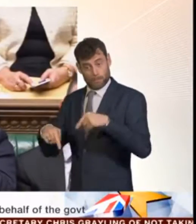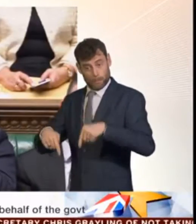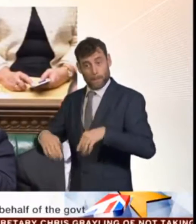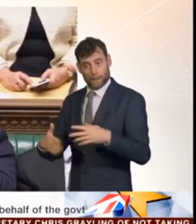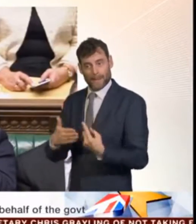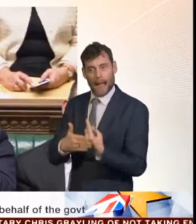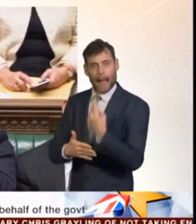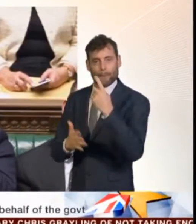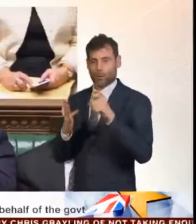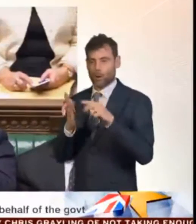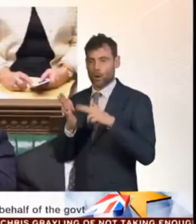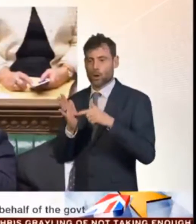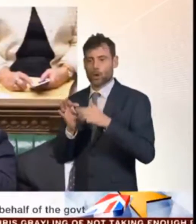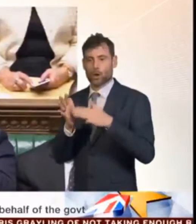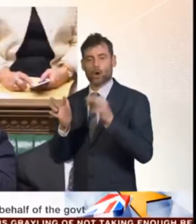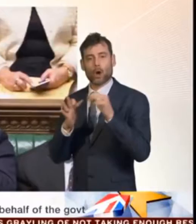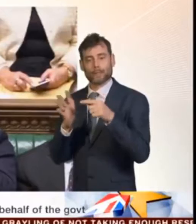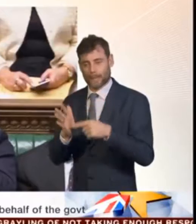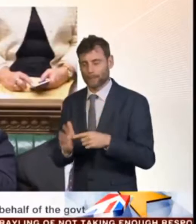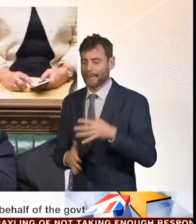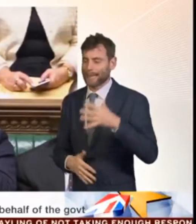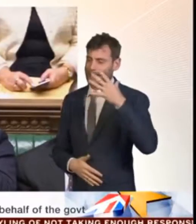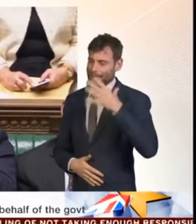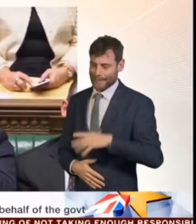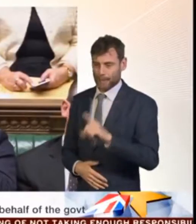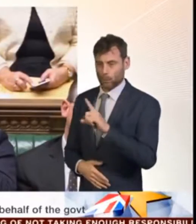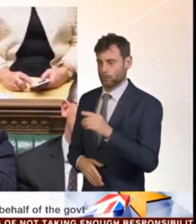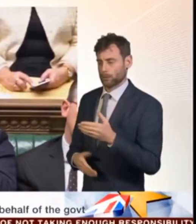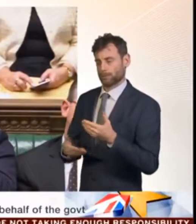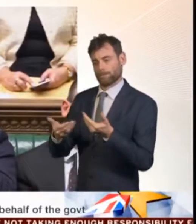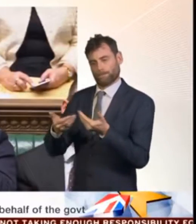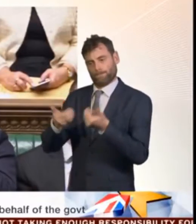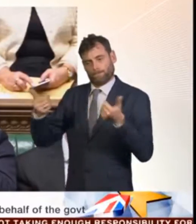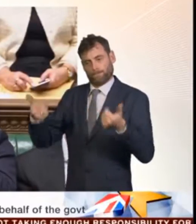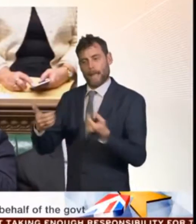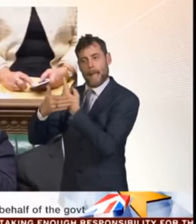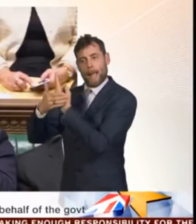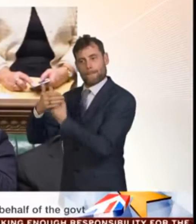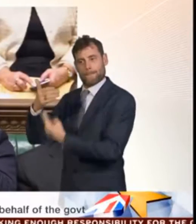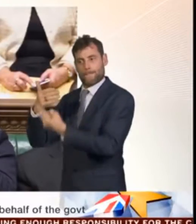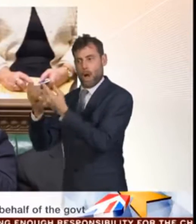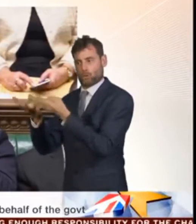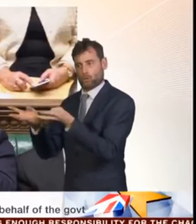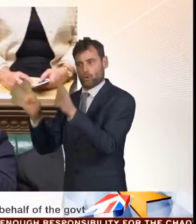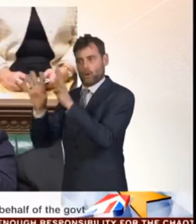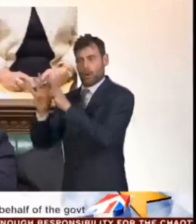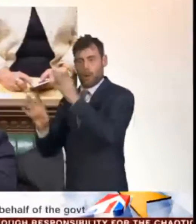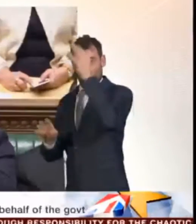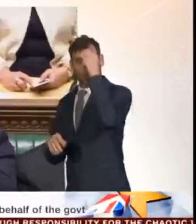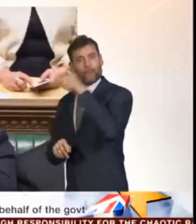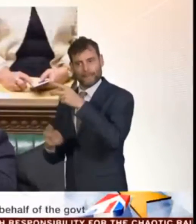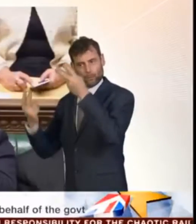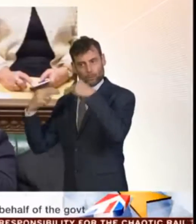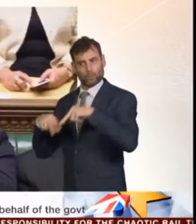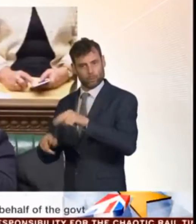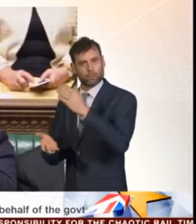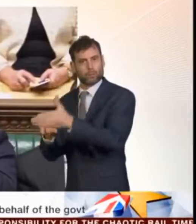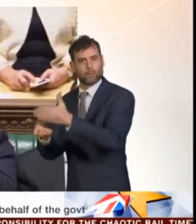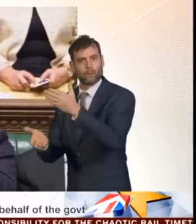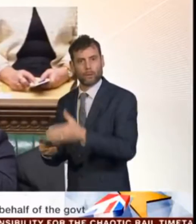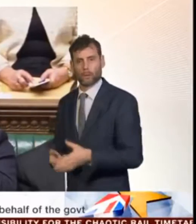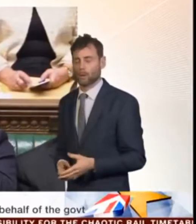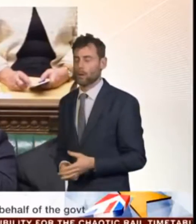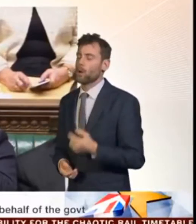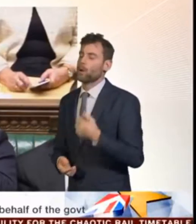the basis of that full and impartial consideration of the facts by the Committee of Privileges. Therefore,